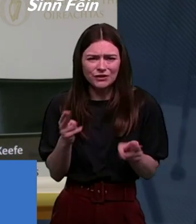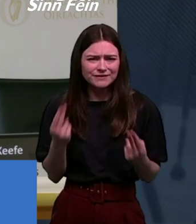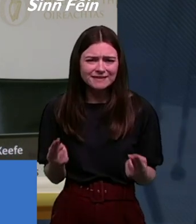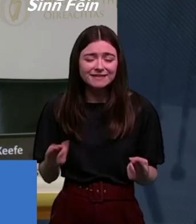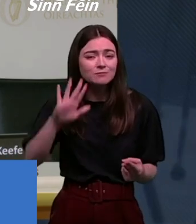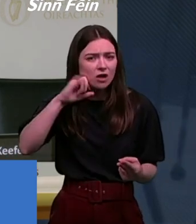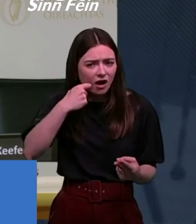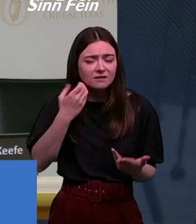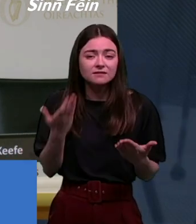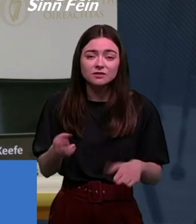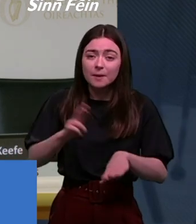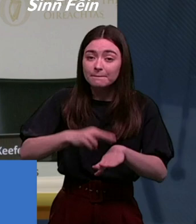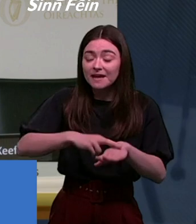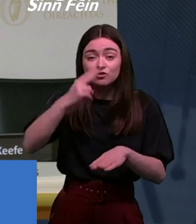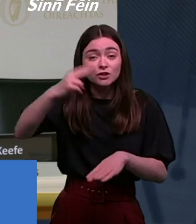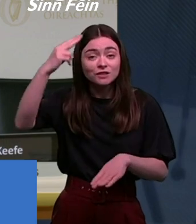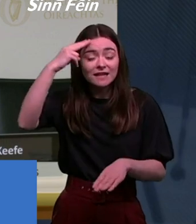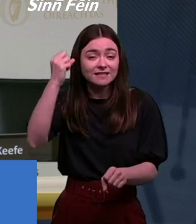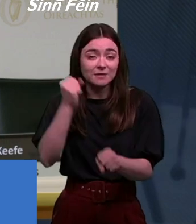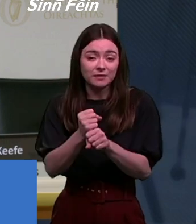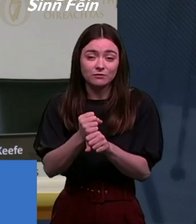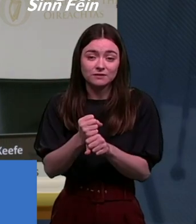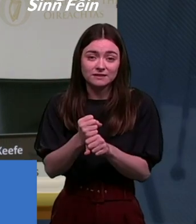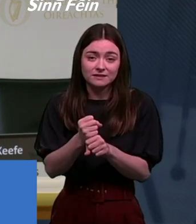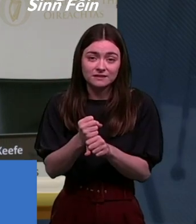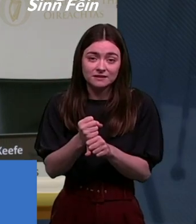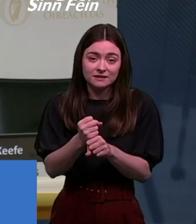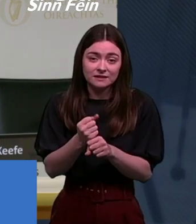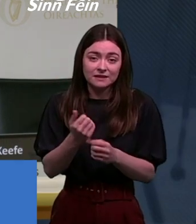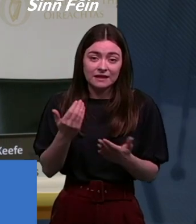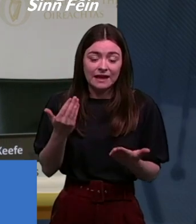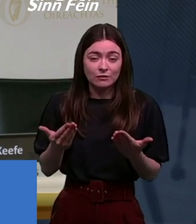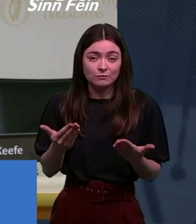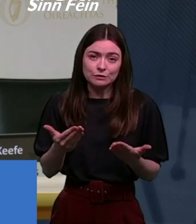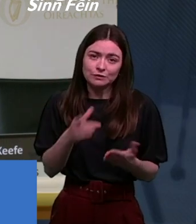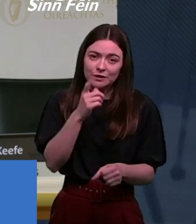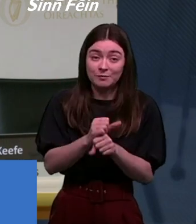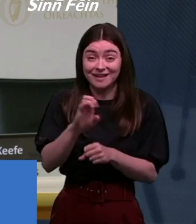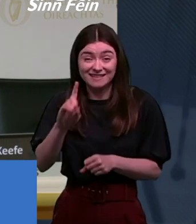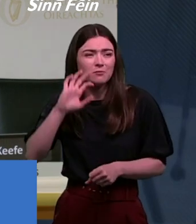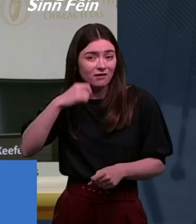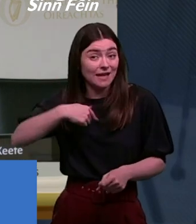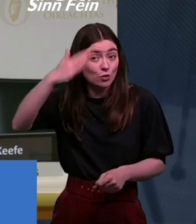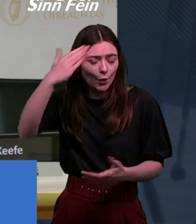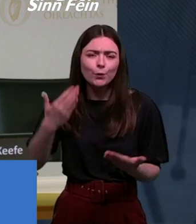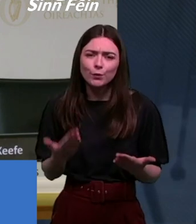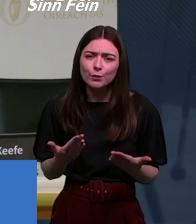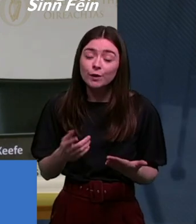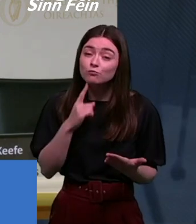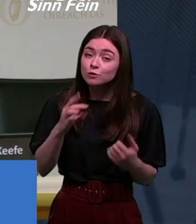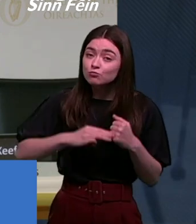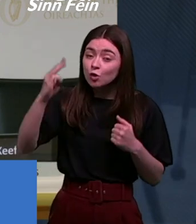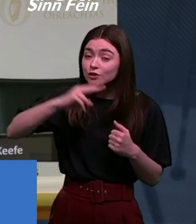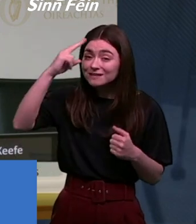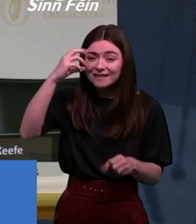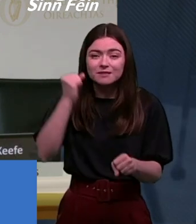is a greater understanding of how, I'm going to stick to autism because it's what I know, but like there's a greater